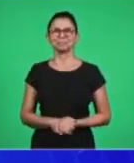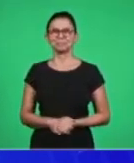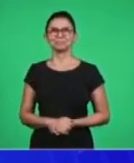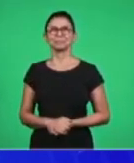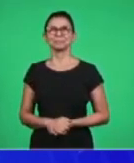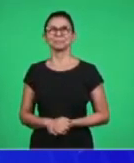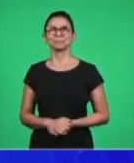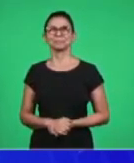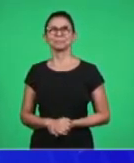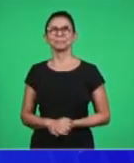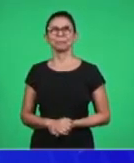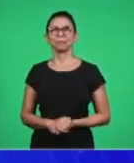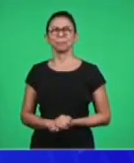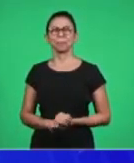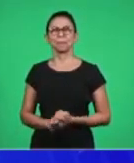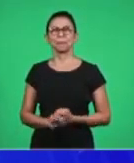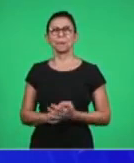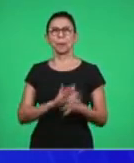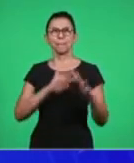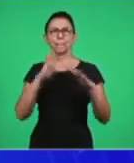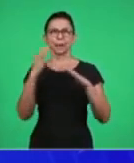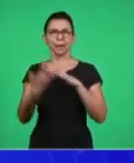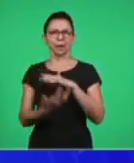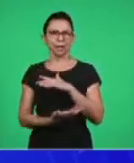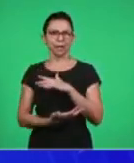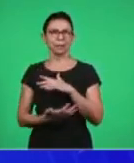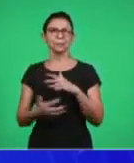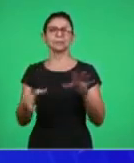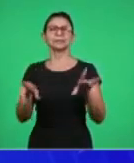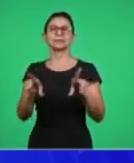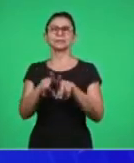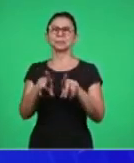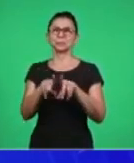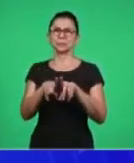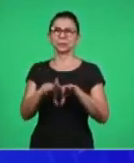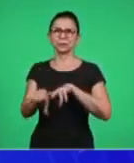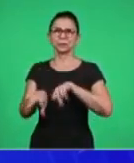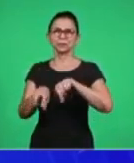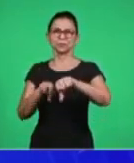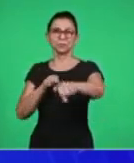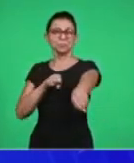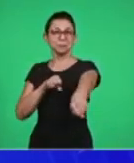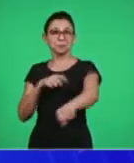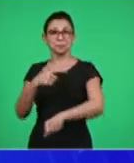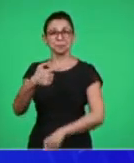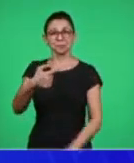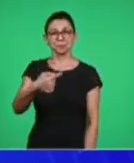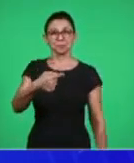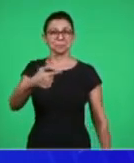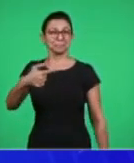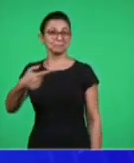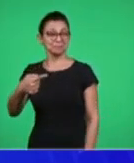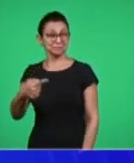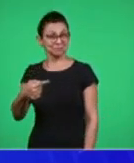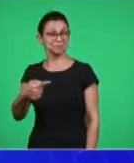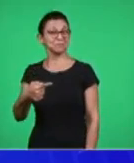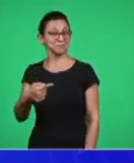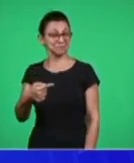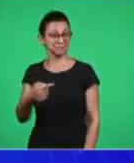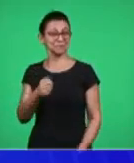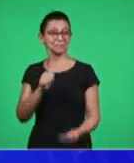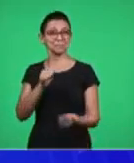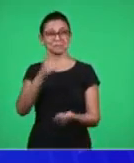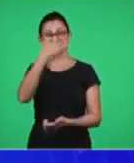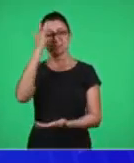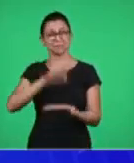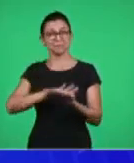instruments. And also the sign language, Libras, Brazilian Sign Language. We had